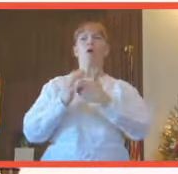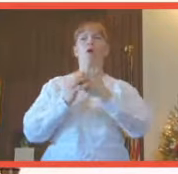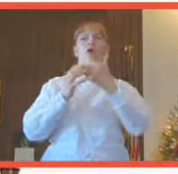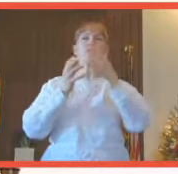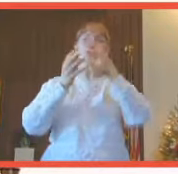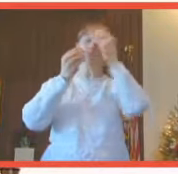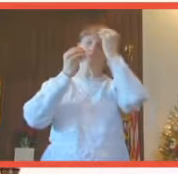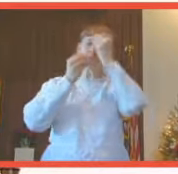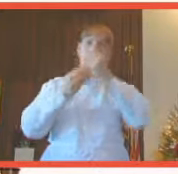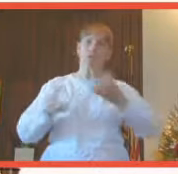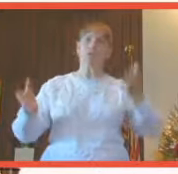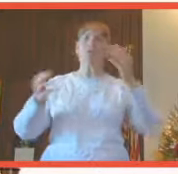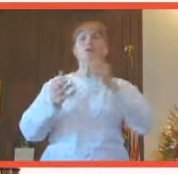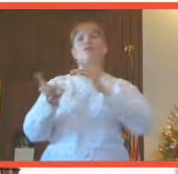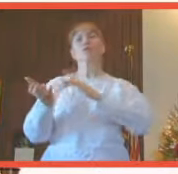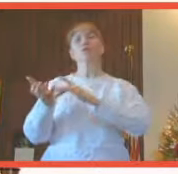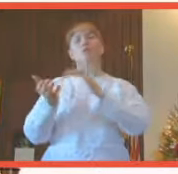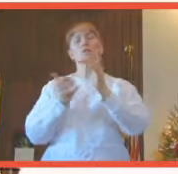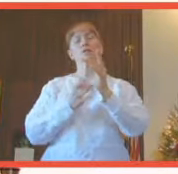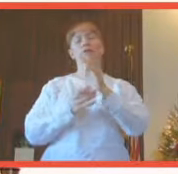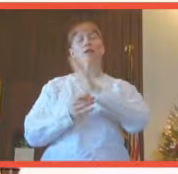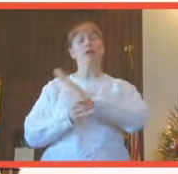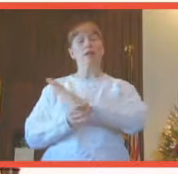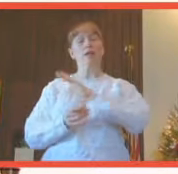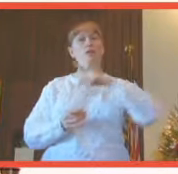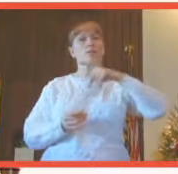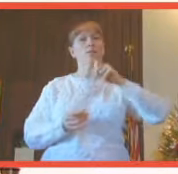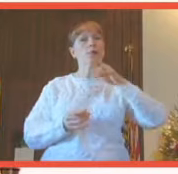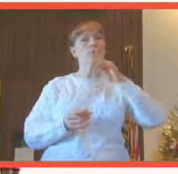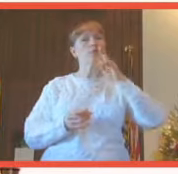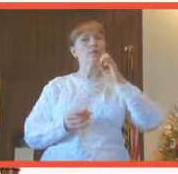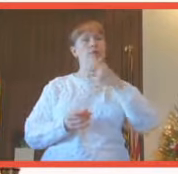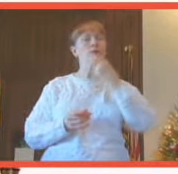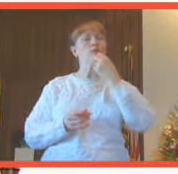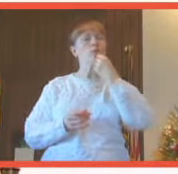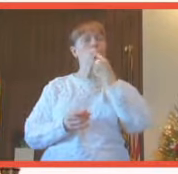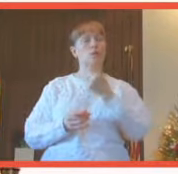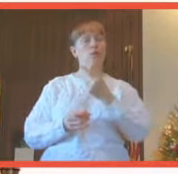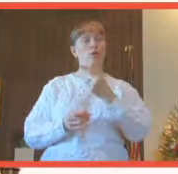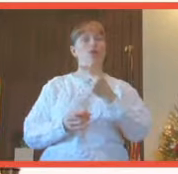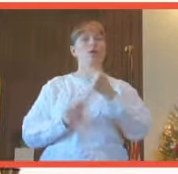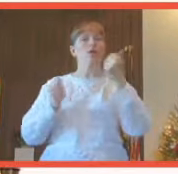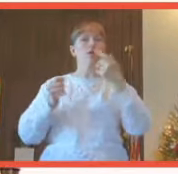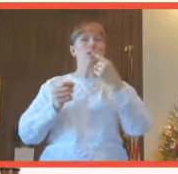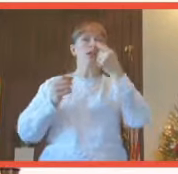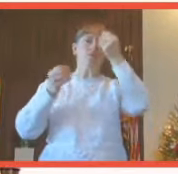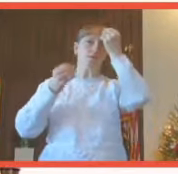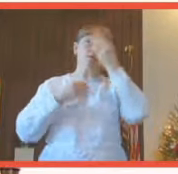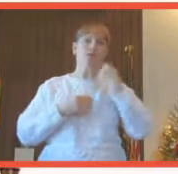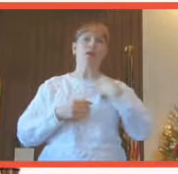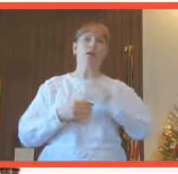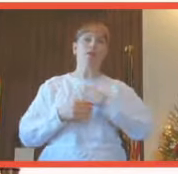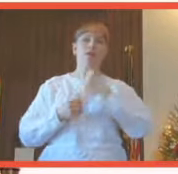the parables, all the stories that we know are stories that invite